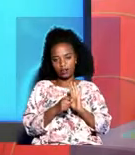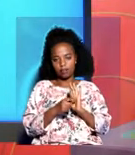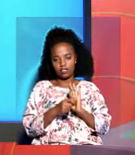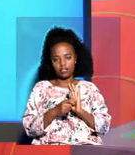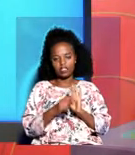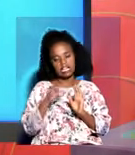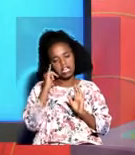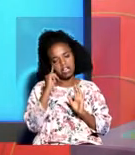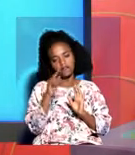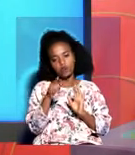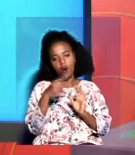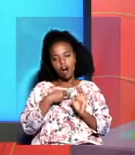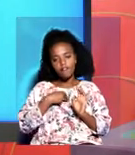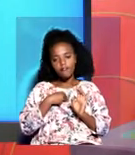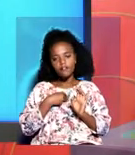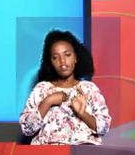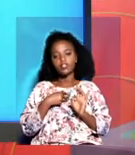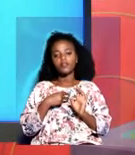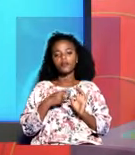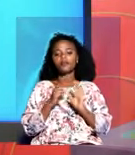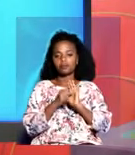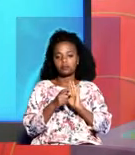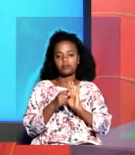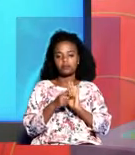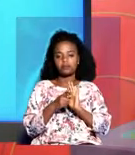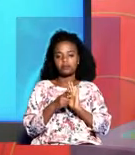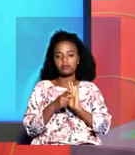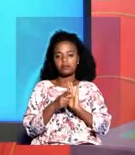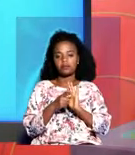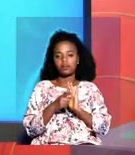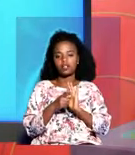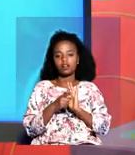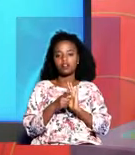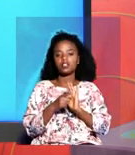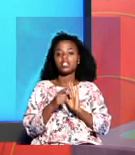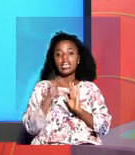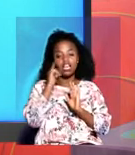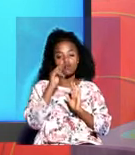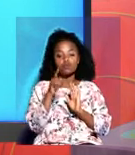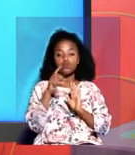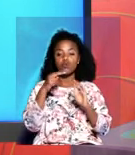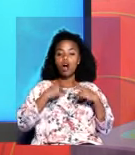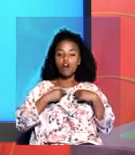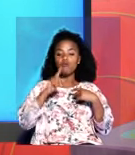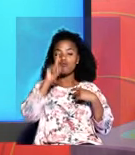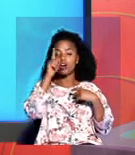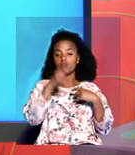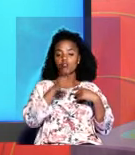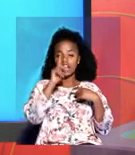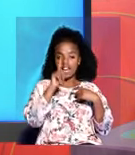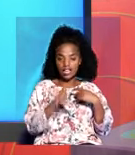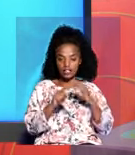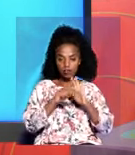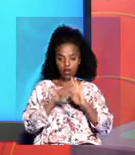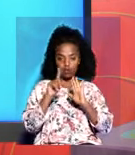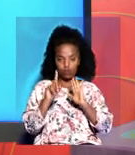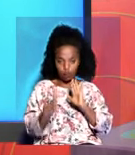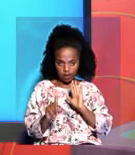you have this one, for example, if you have 1 over x minus